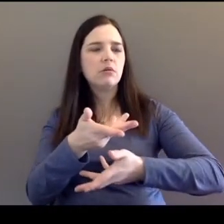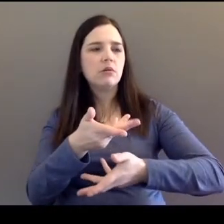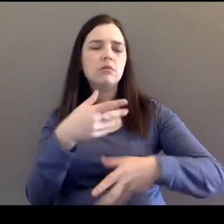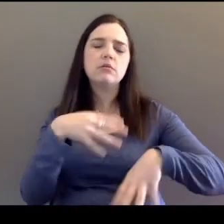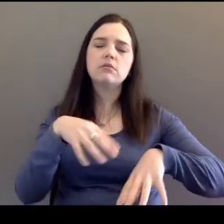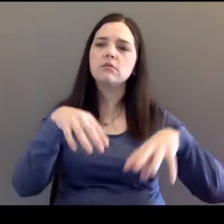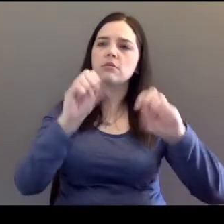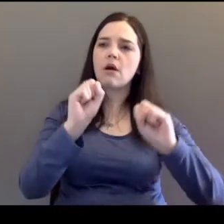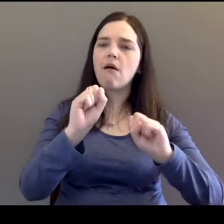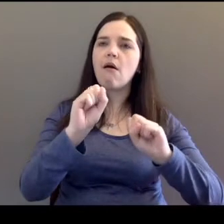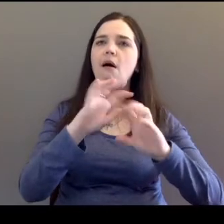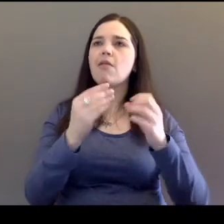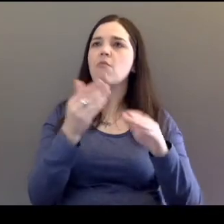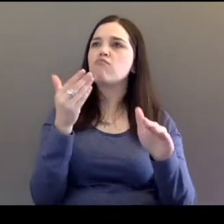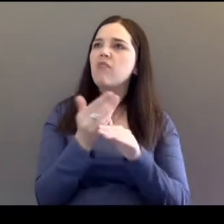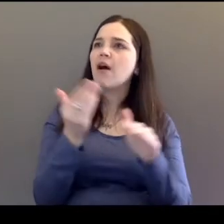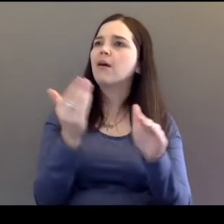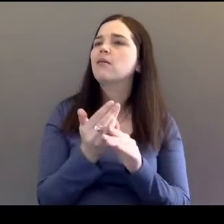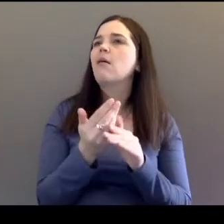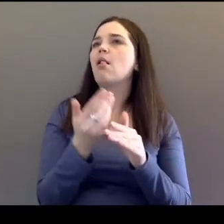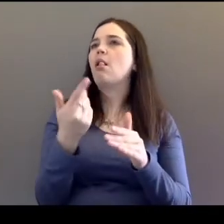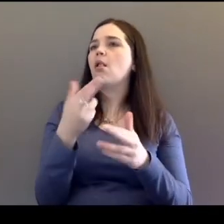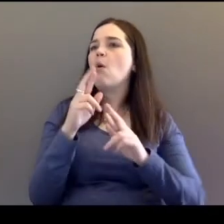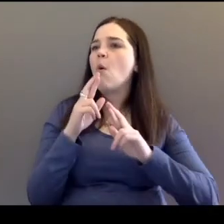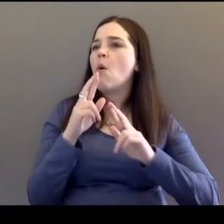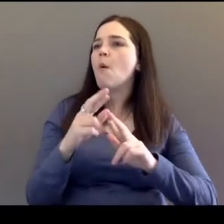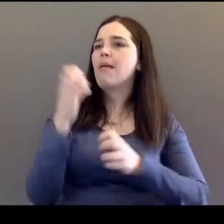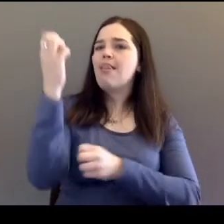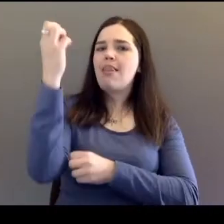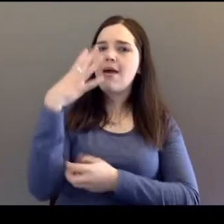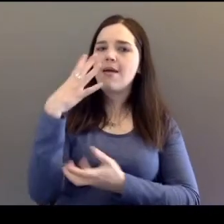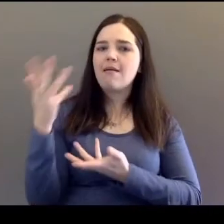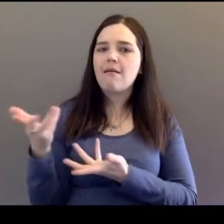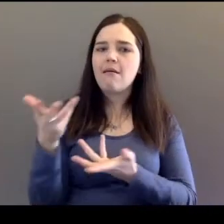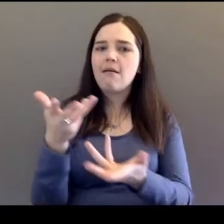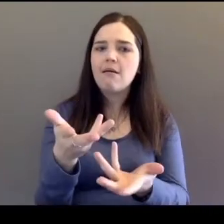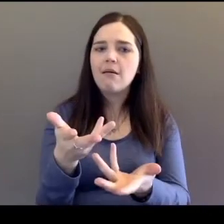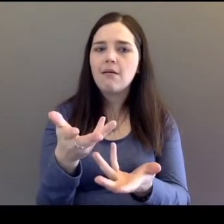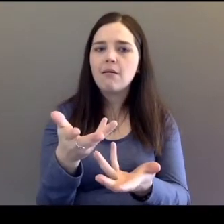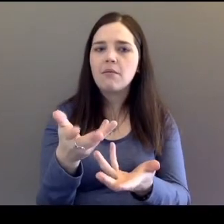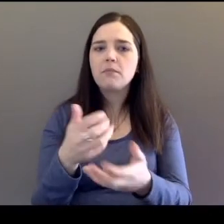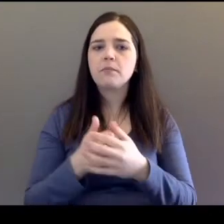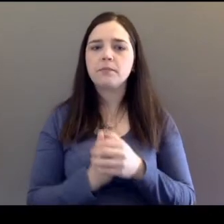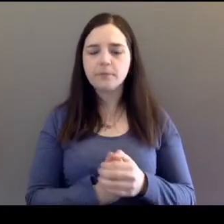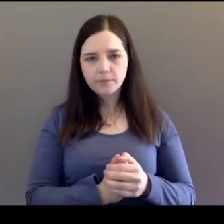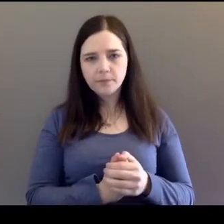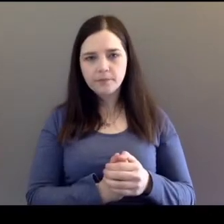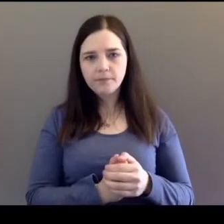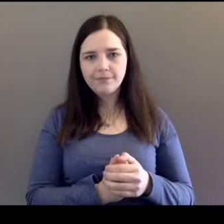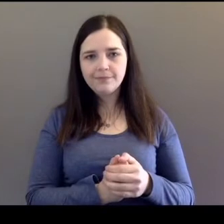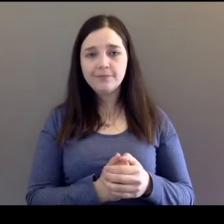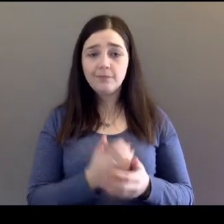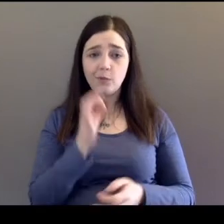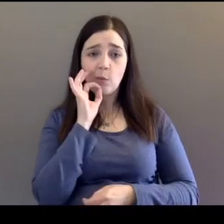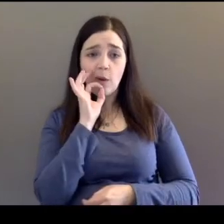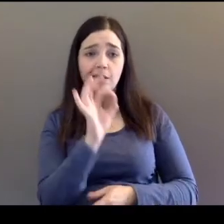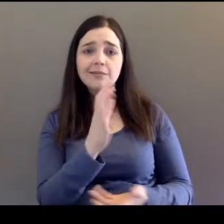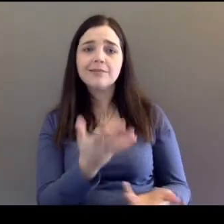was practical and was bringing hope and light into the world that day. And so they asked